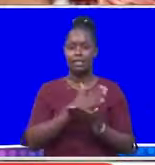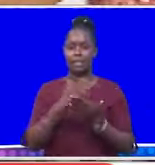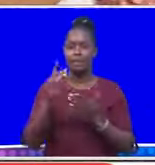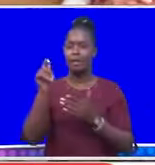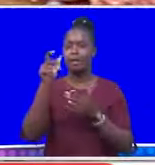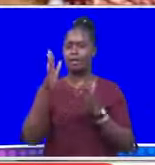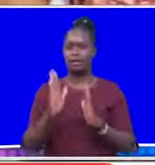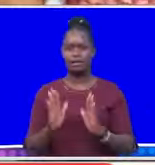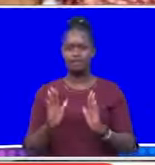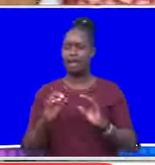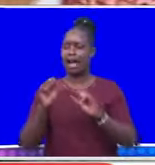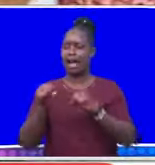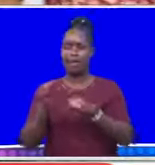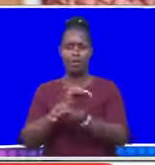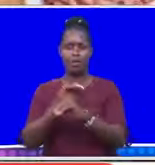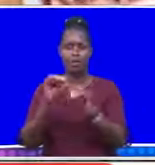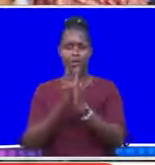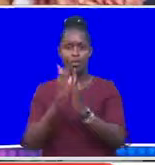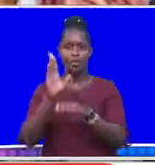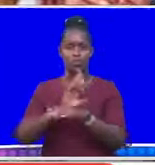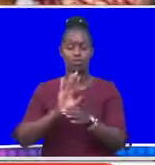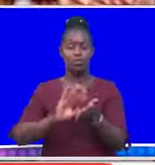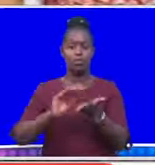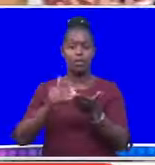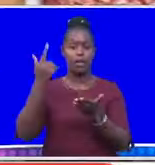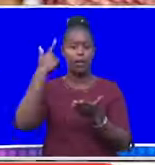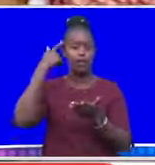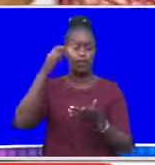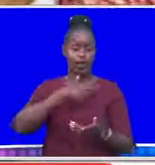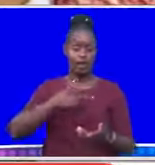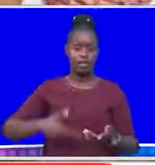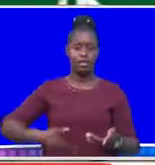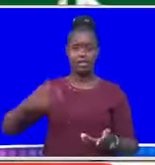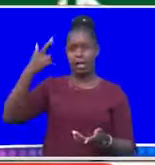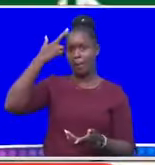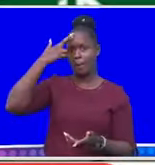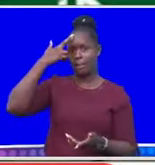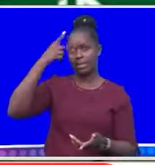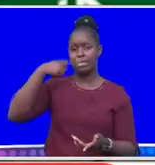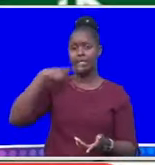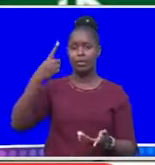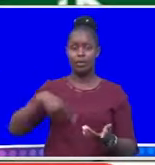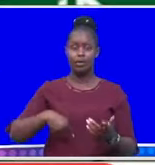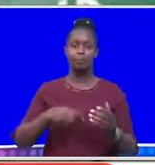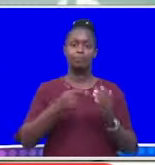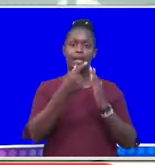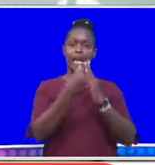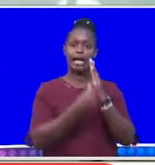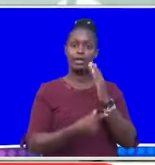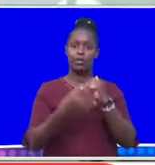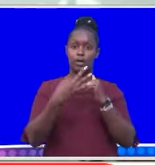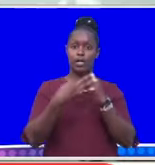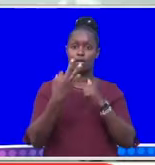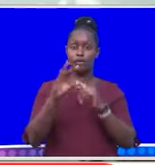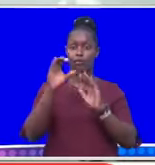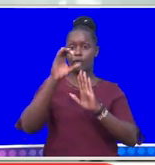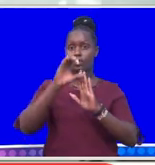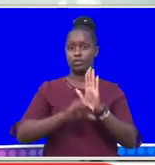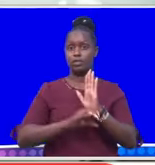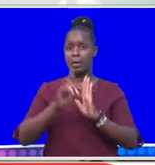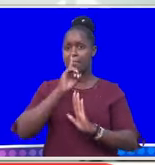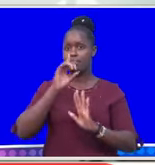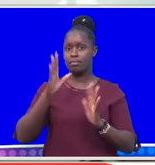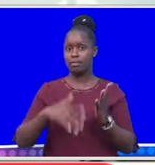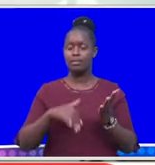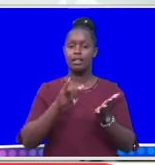the use of public funds for religious purposes, despite the fact that Article 8 of the Constitution states that there shall